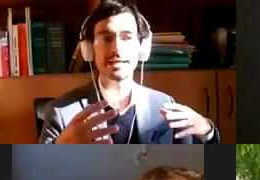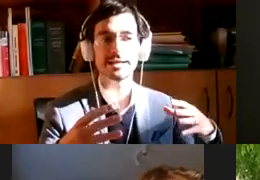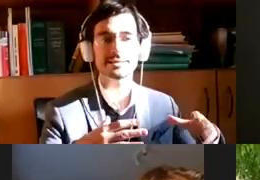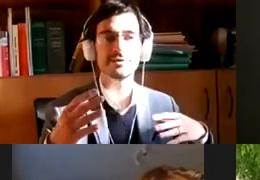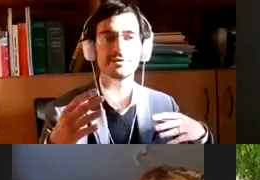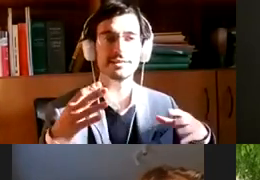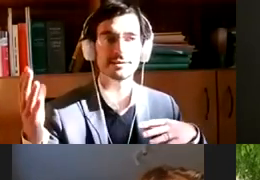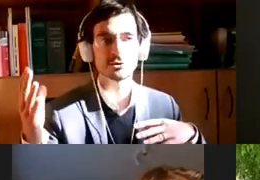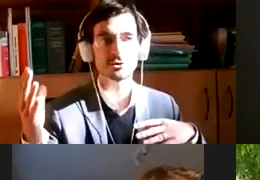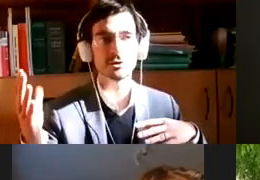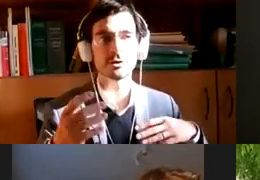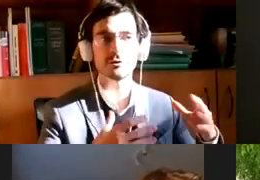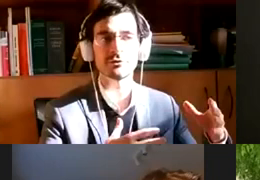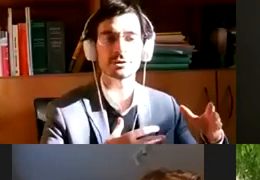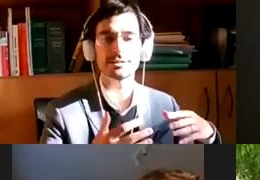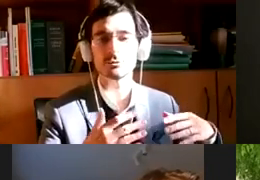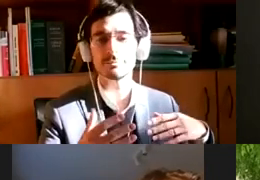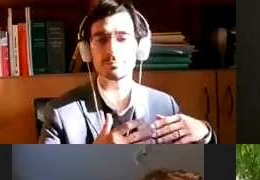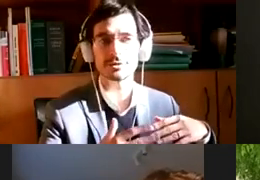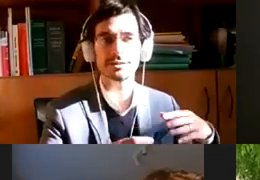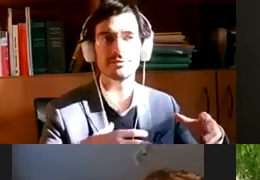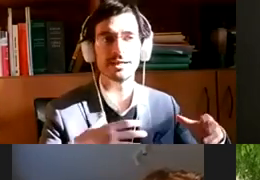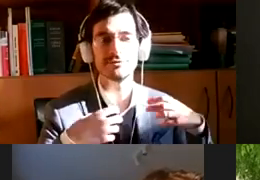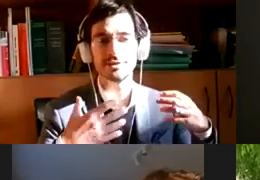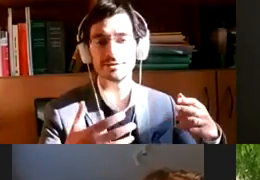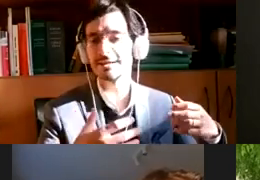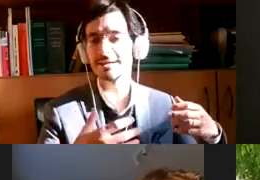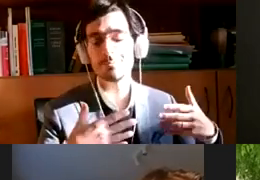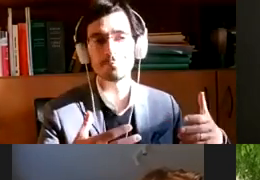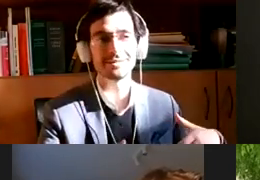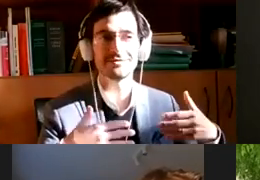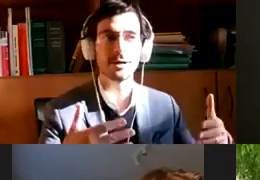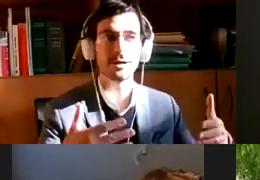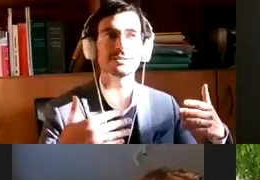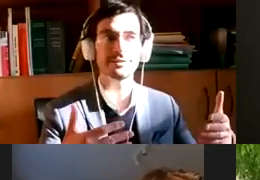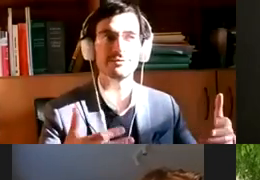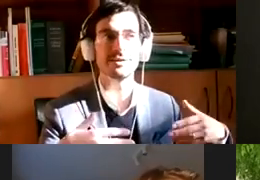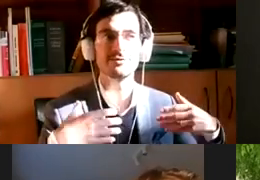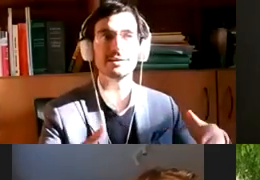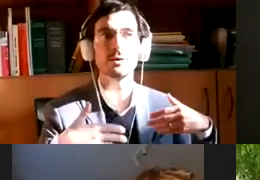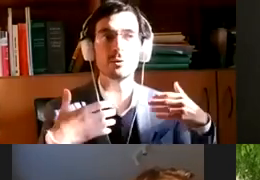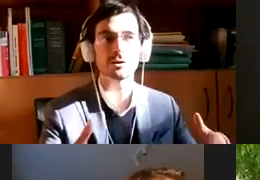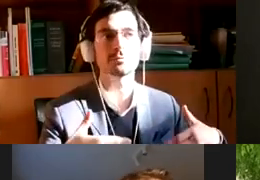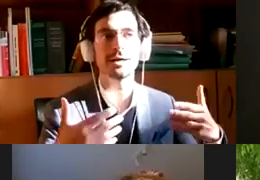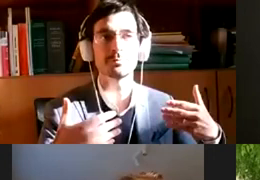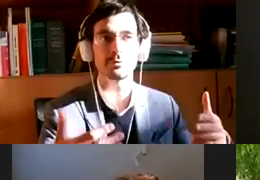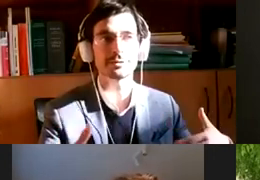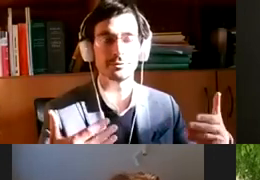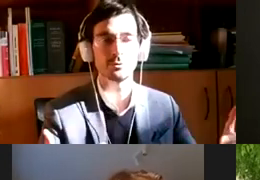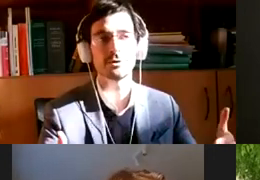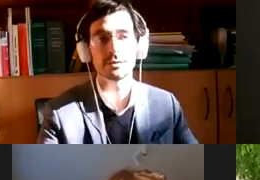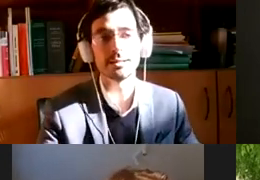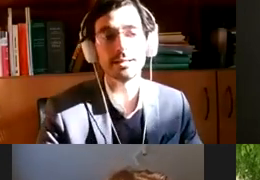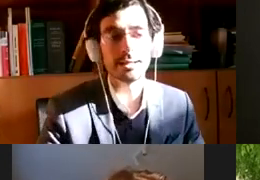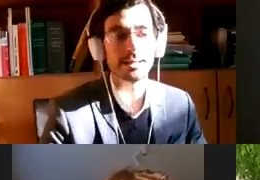feels like something distant is going on. And of course, if the outcome is positive, then they feel happy, but if the outcome is negative, they feel that they were not part of the process that